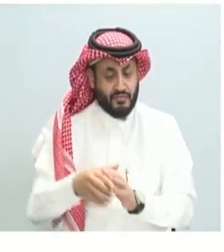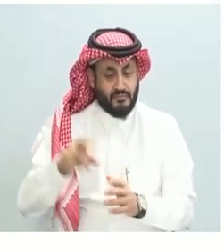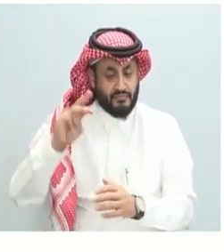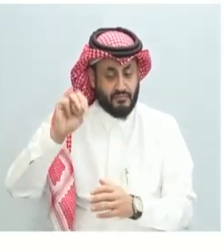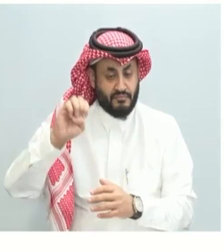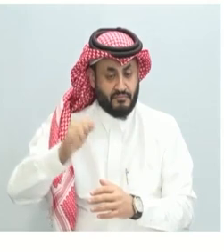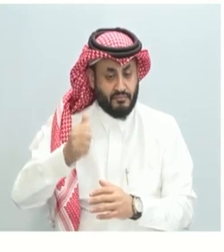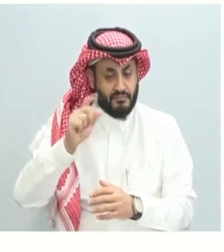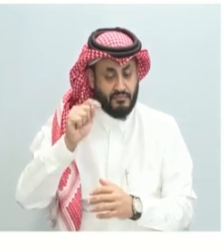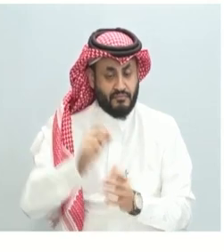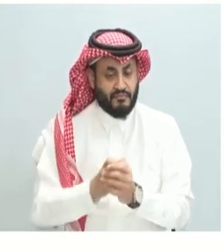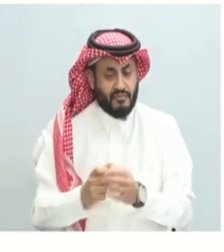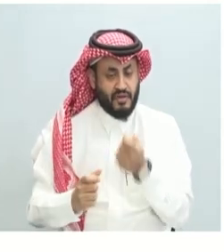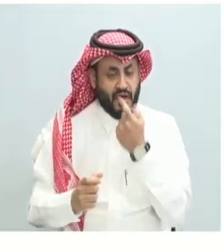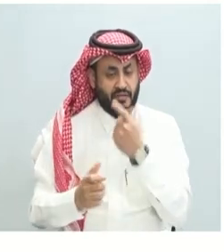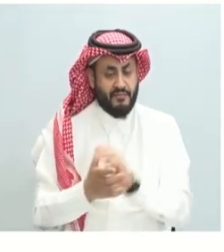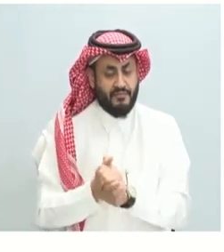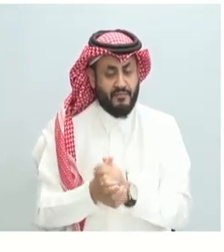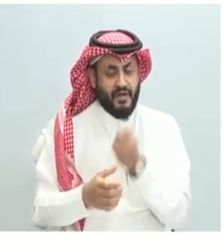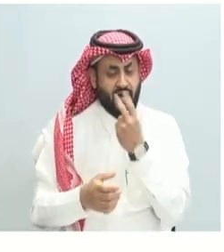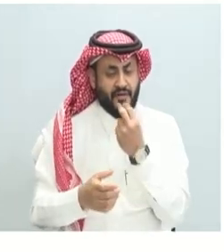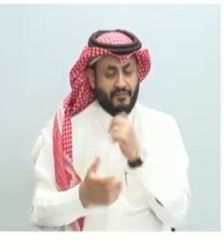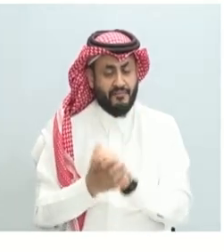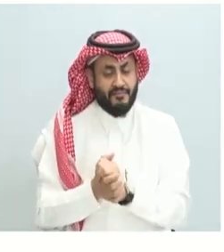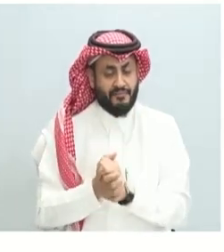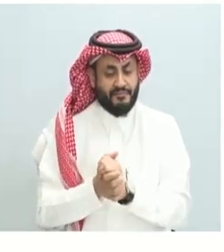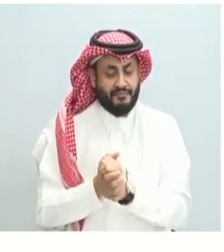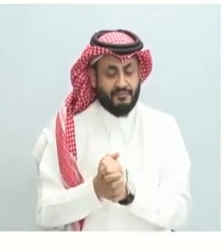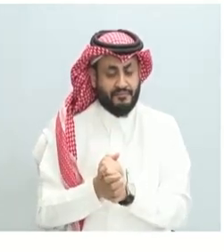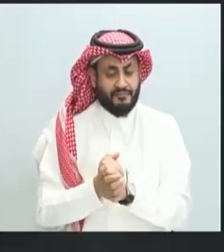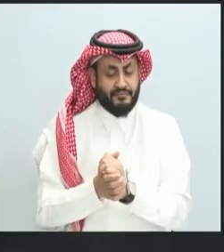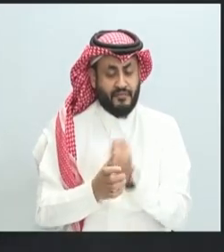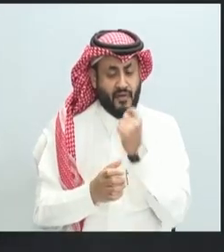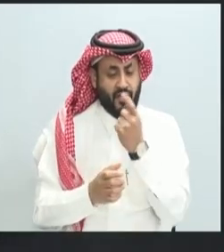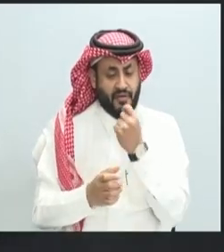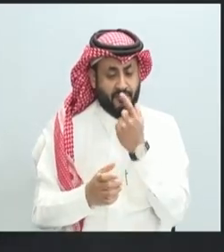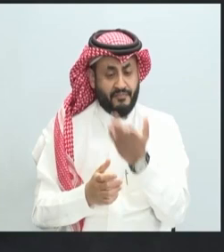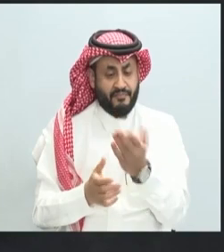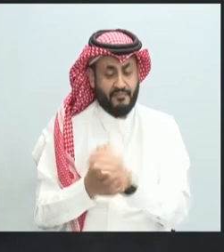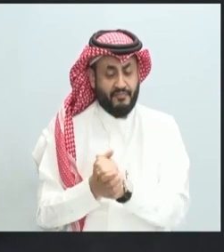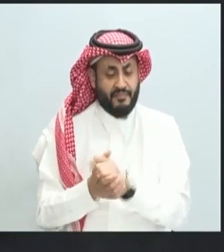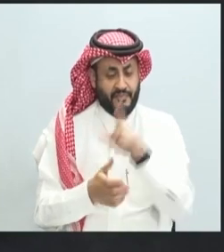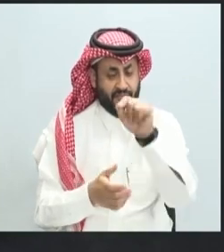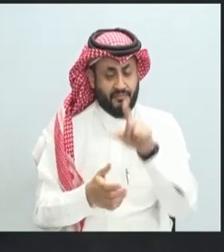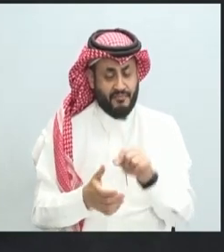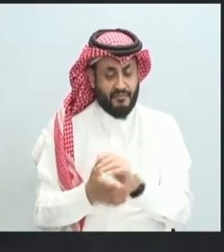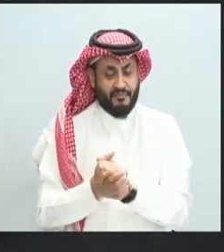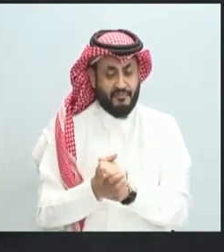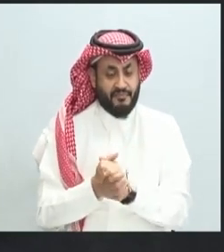meet. Read, meet. Also have the same sound.